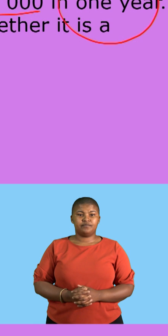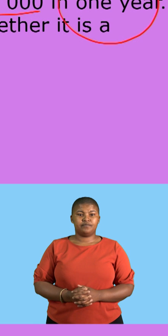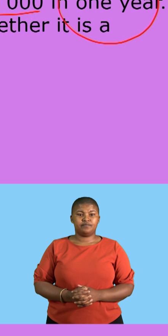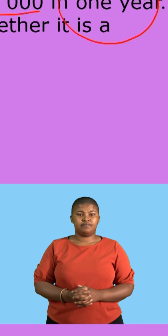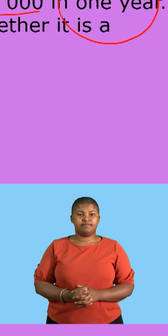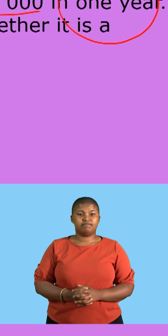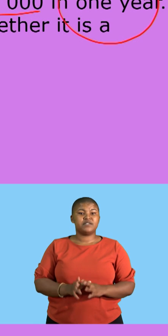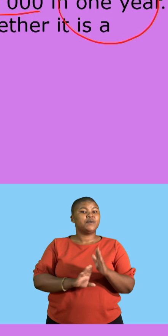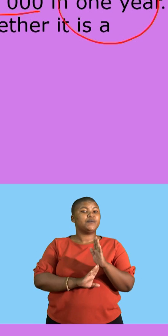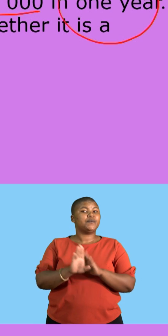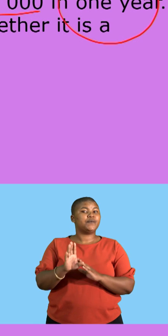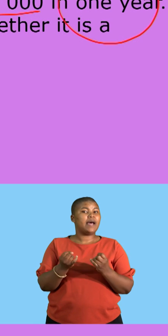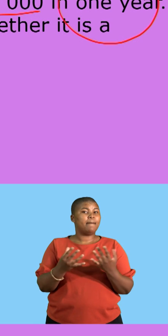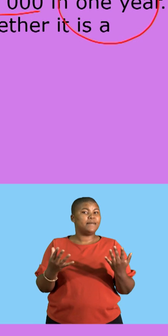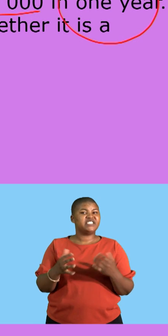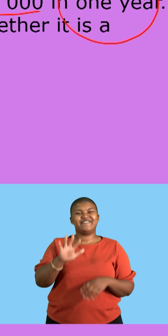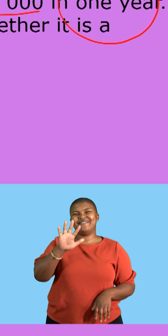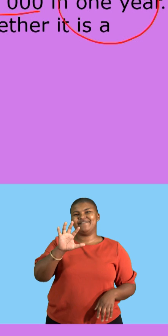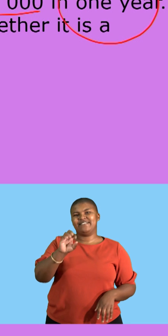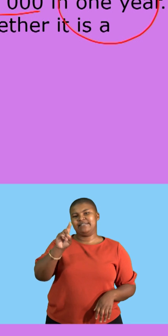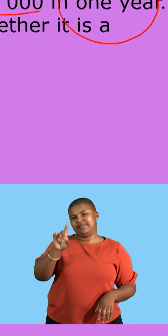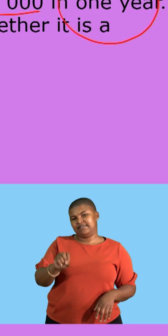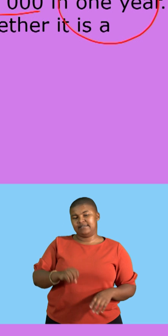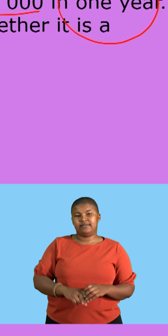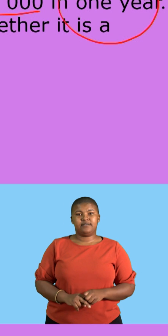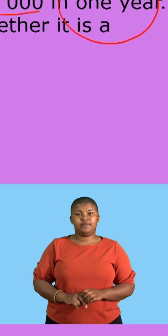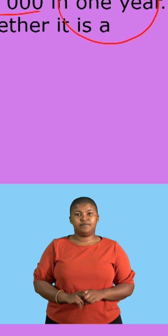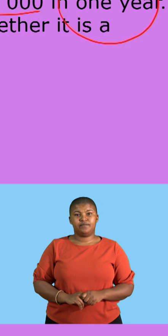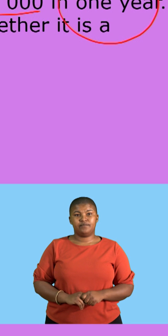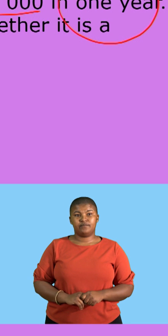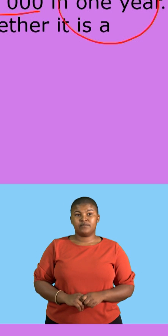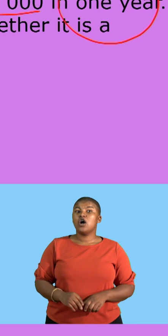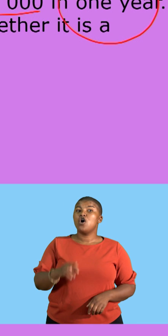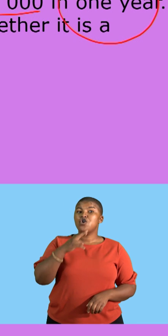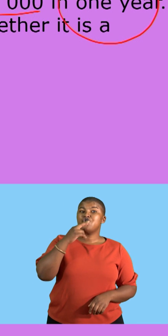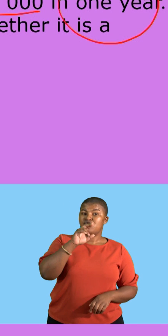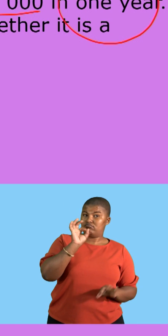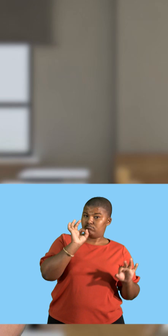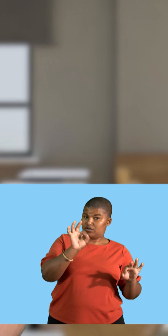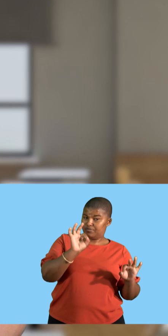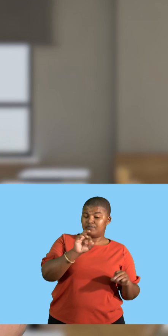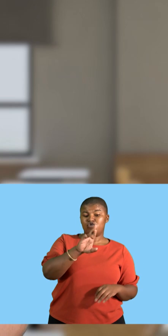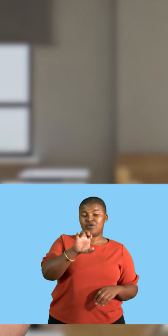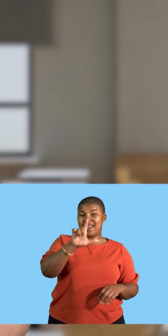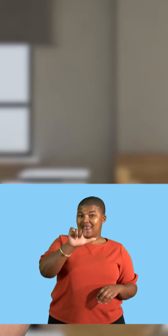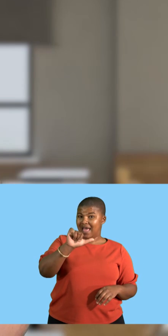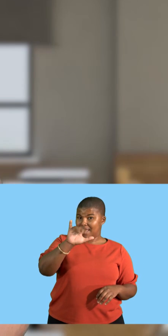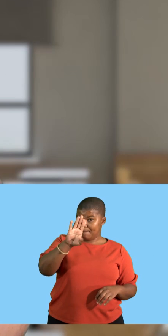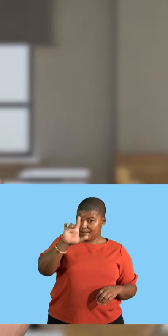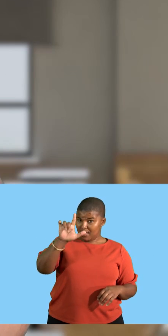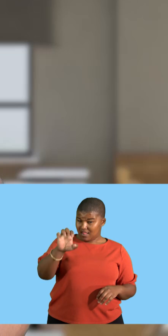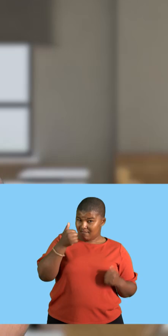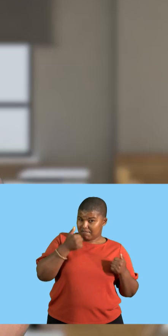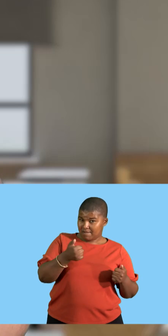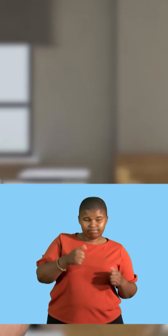went up with 50%. Now, is that a reliable indicator? No.